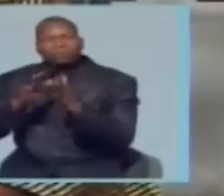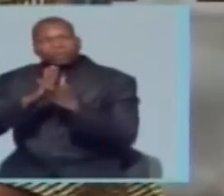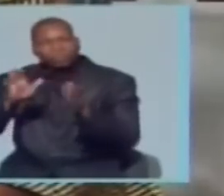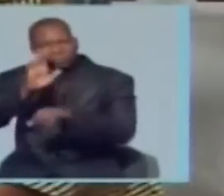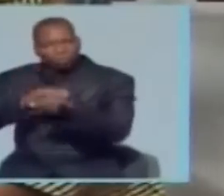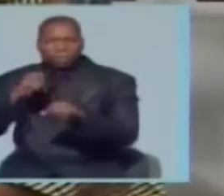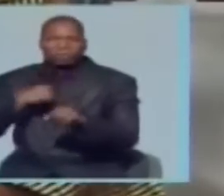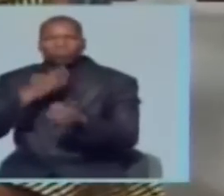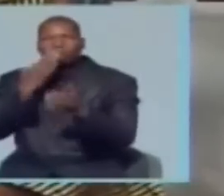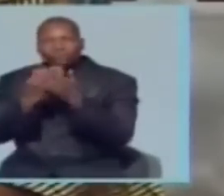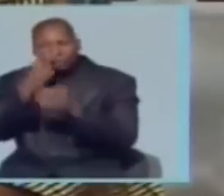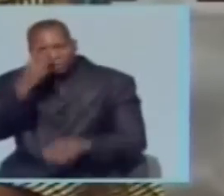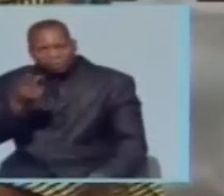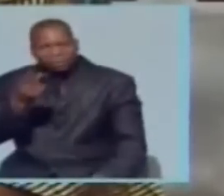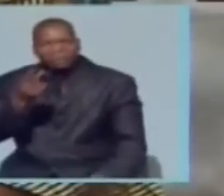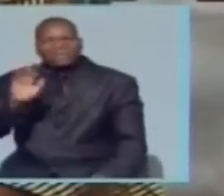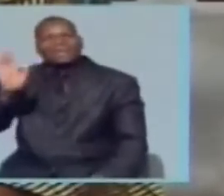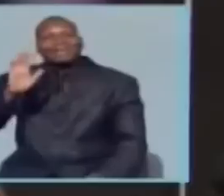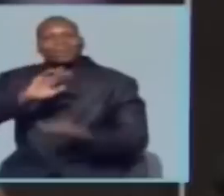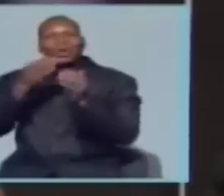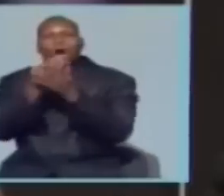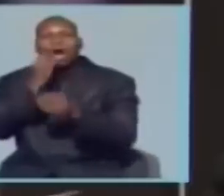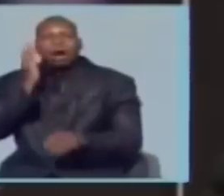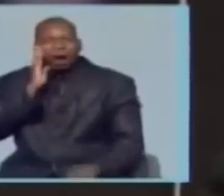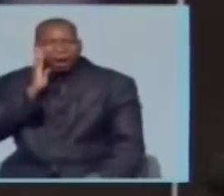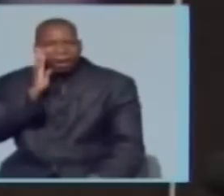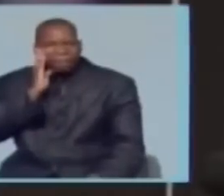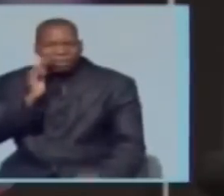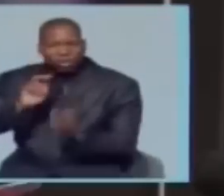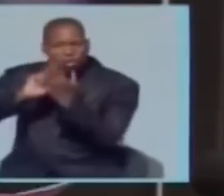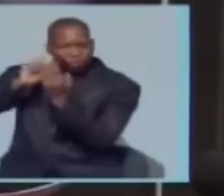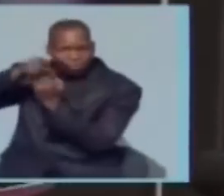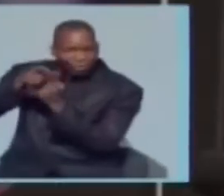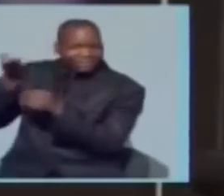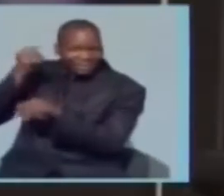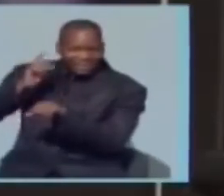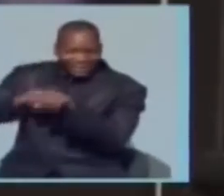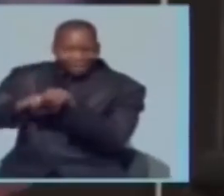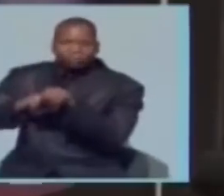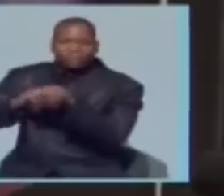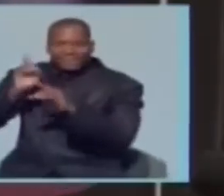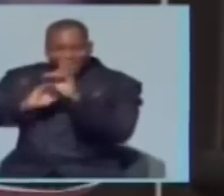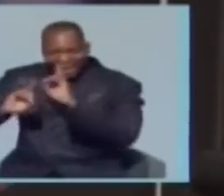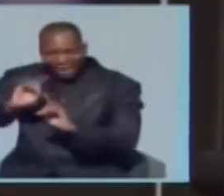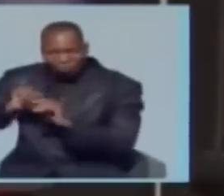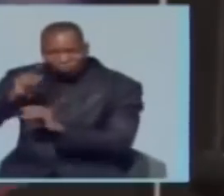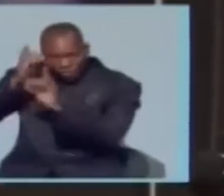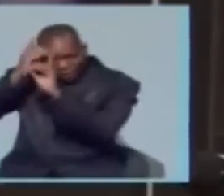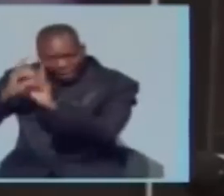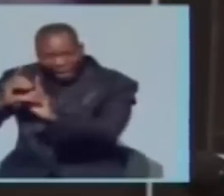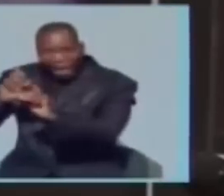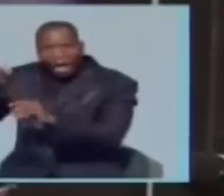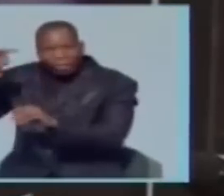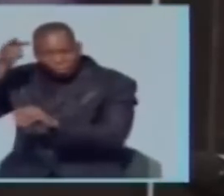good to see you. Hello to everybody at home. The last time we spoke on this program, you were making decisions as to your political